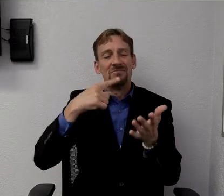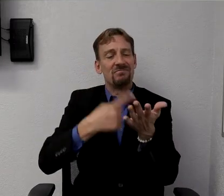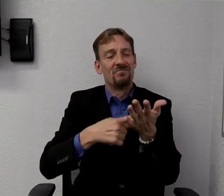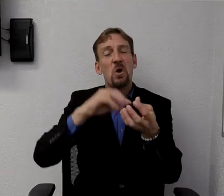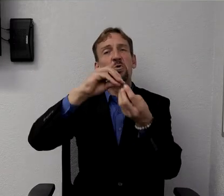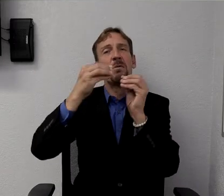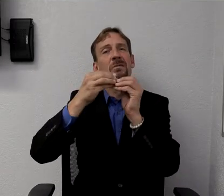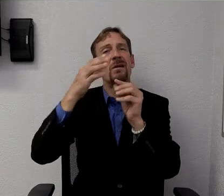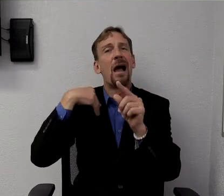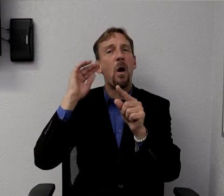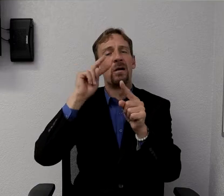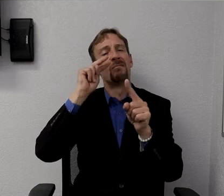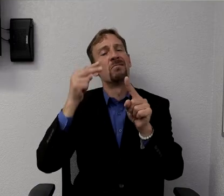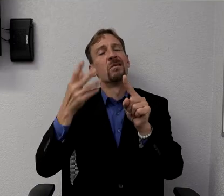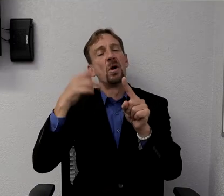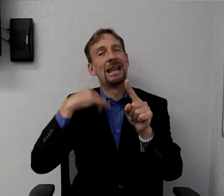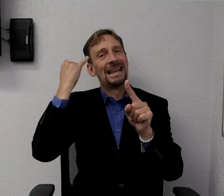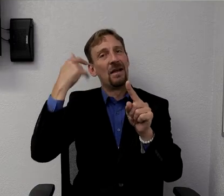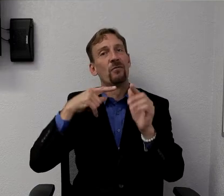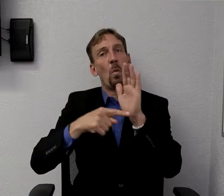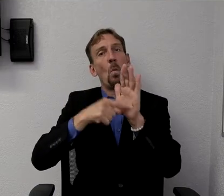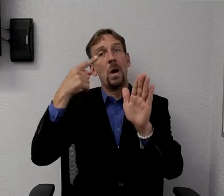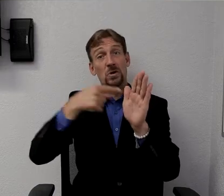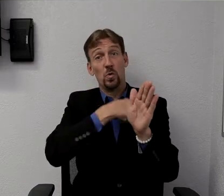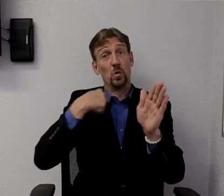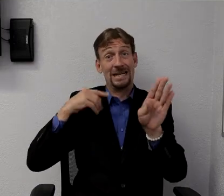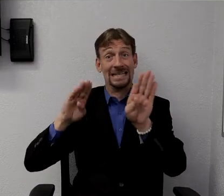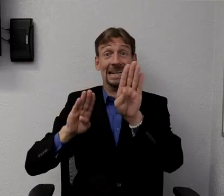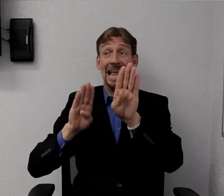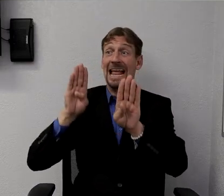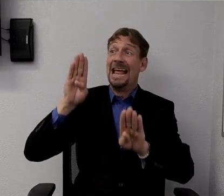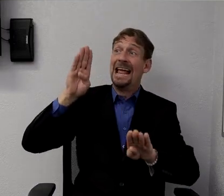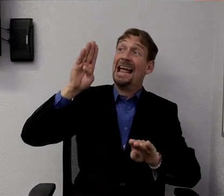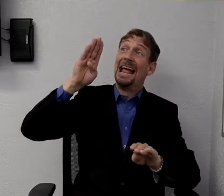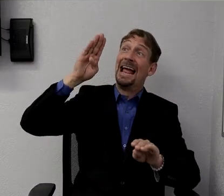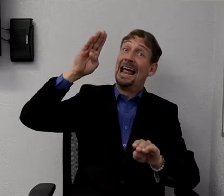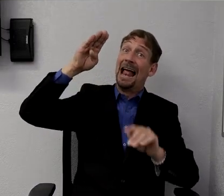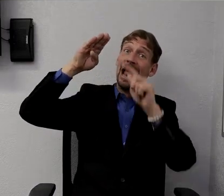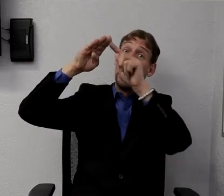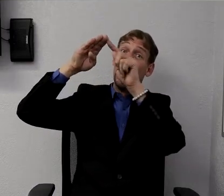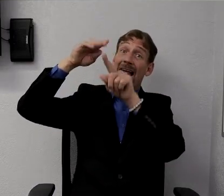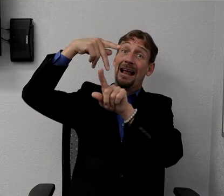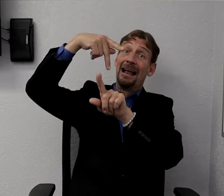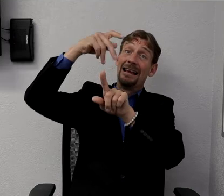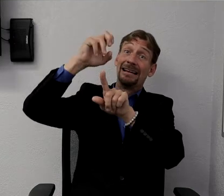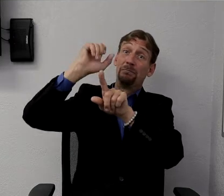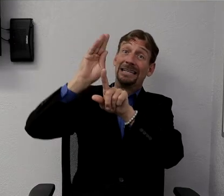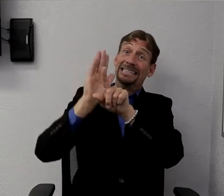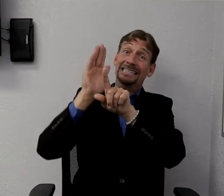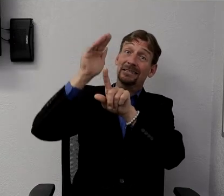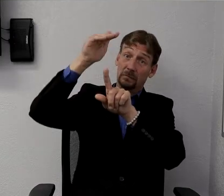peak point, whenever that happens to be, and again, it really depends on the shape of that